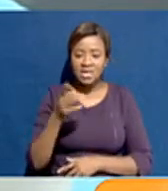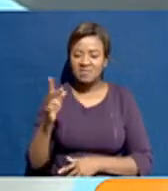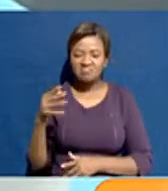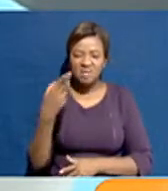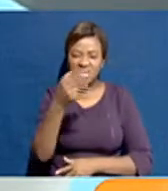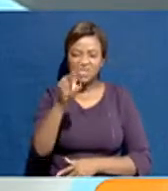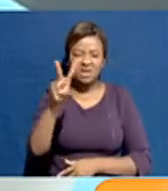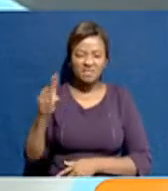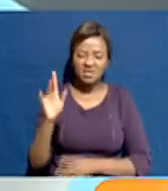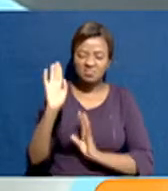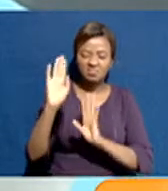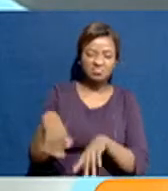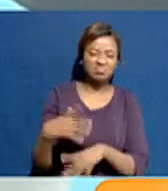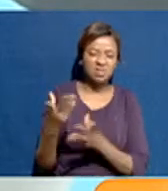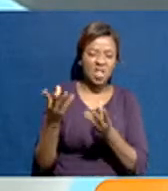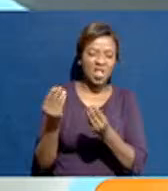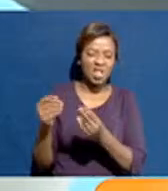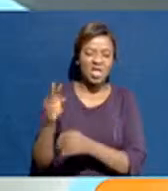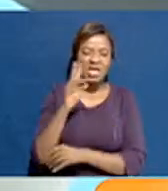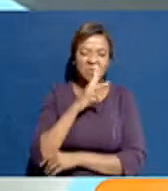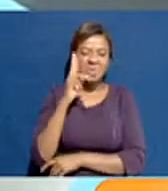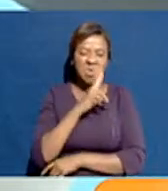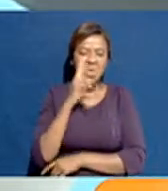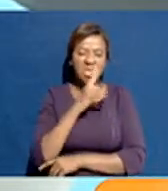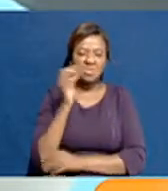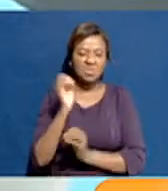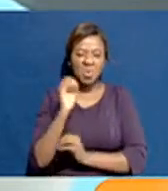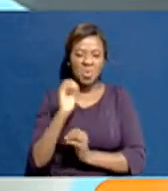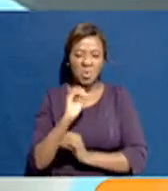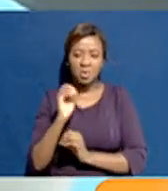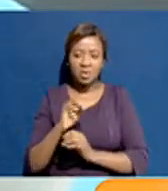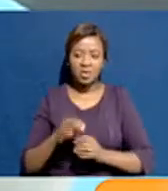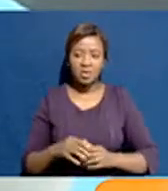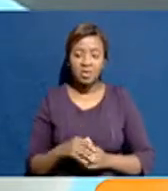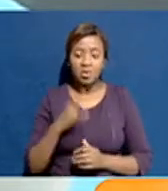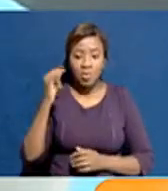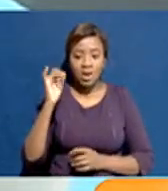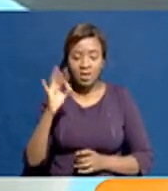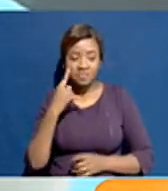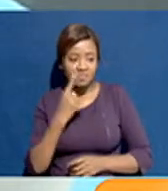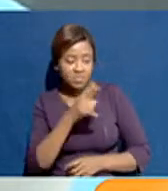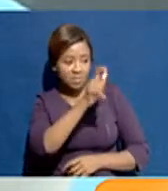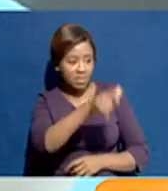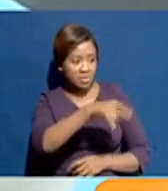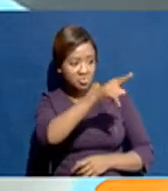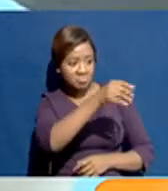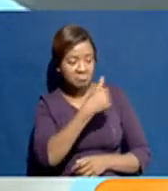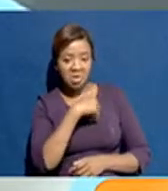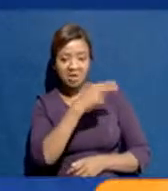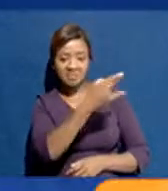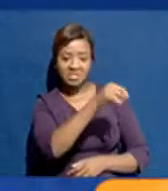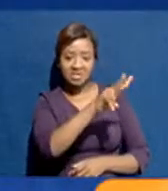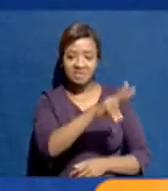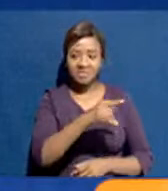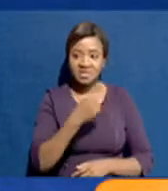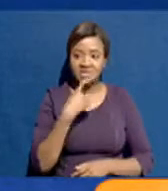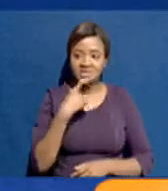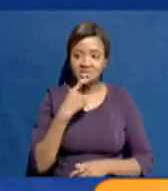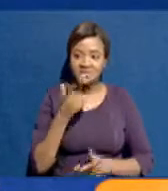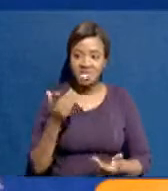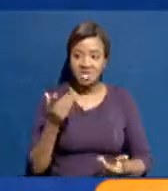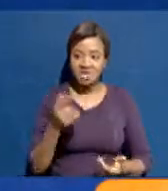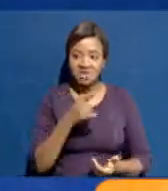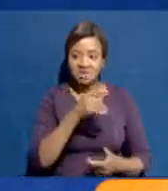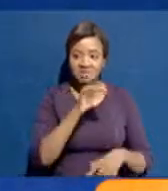Yeah. Sometimes I see they compare. They know some people were infected and they tell you they look good. Yeah, I mean, I look good. like